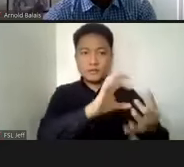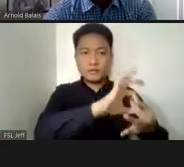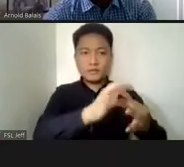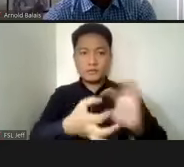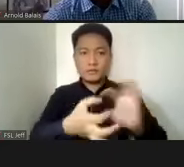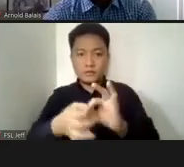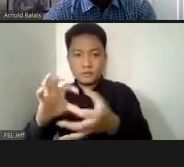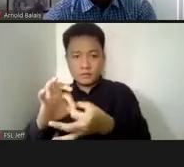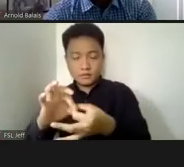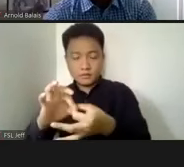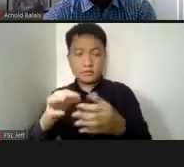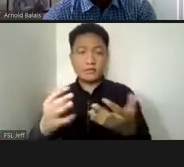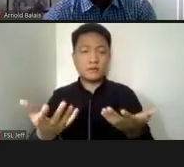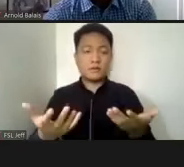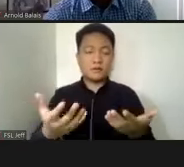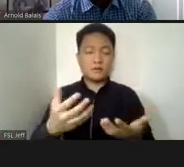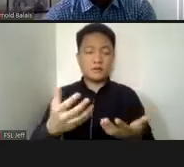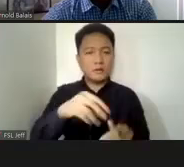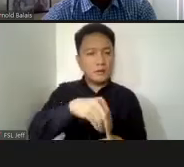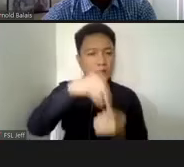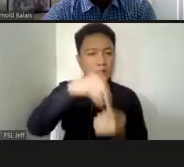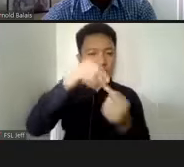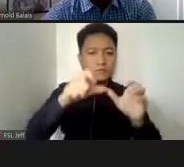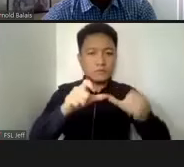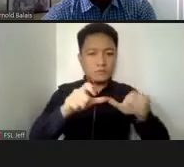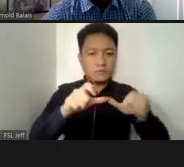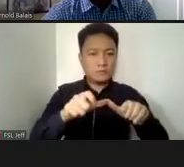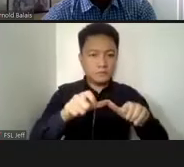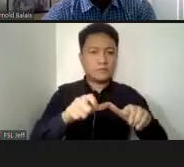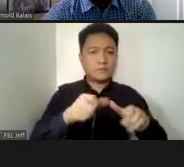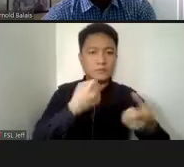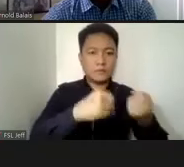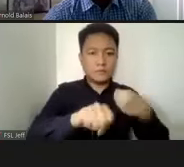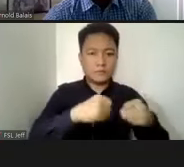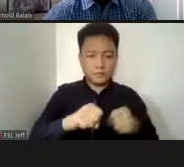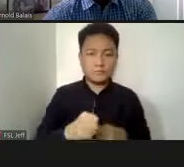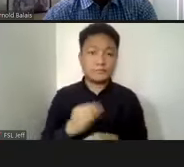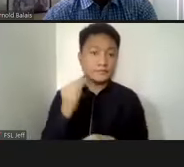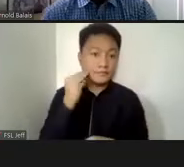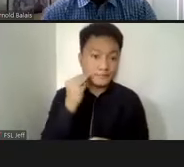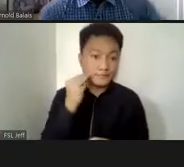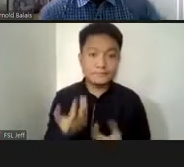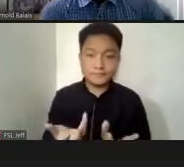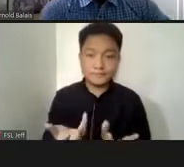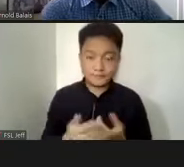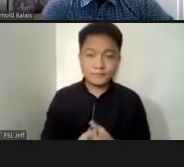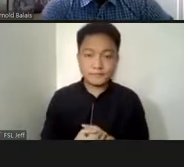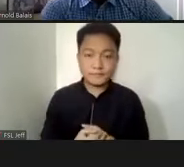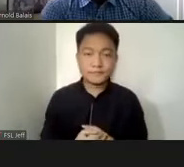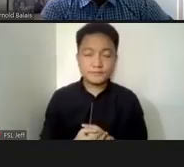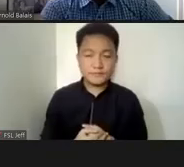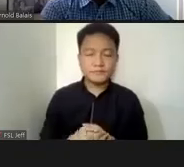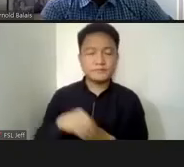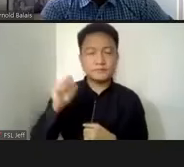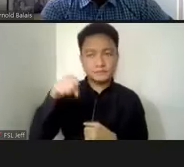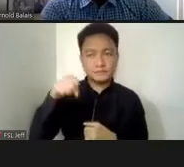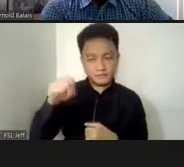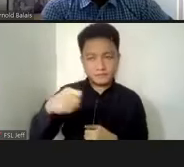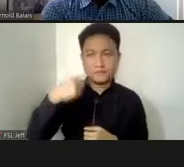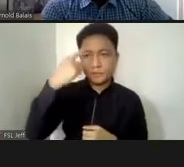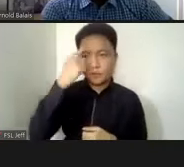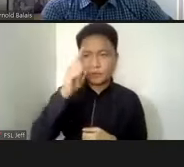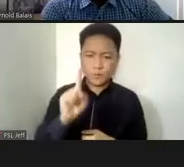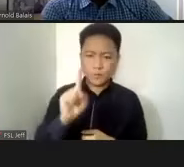Okay, well, you know, for one thing, sport internationally has become very scientific, and there's a